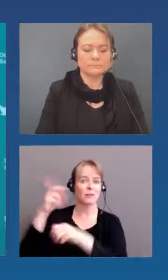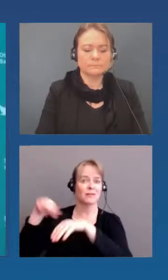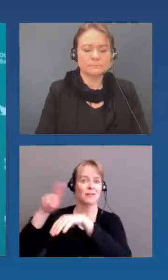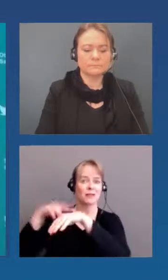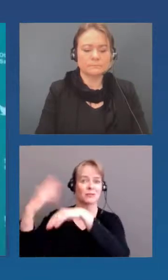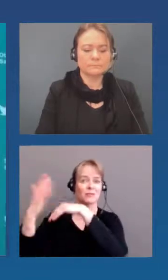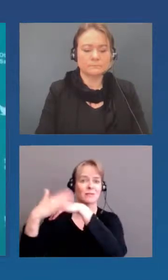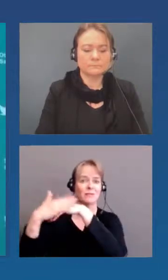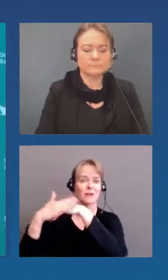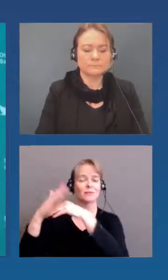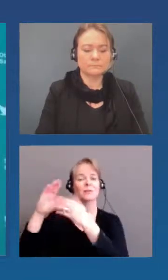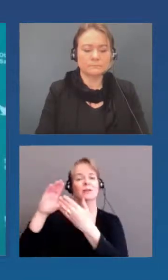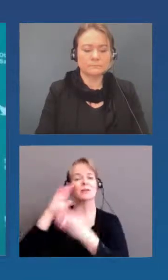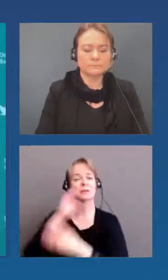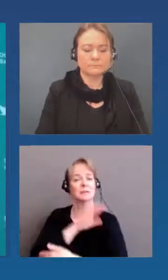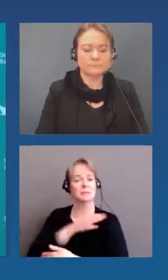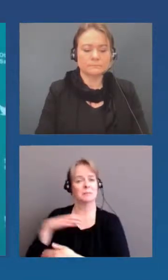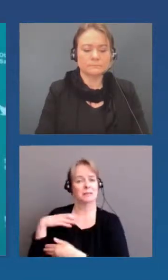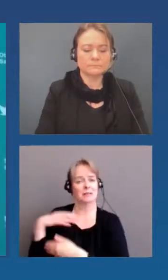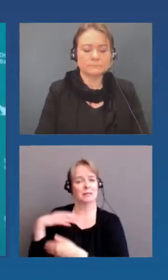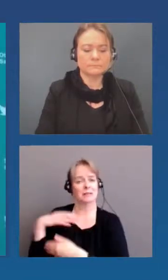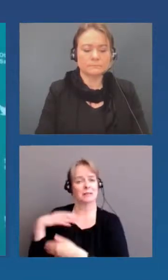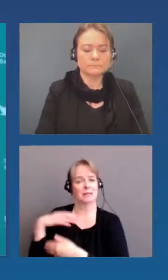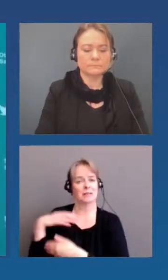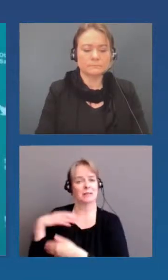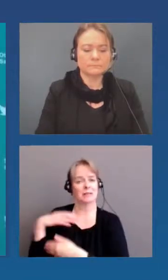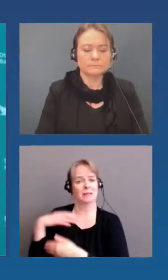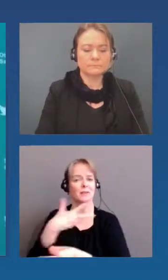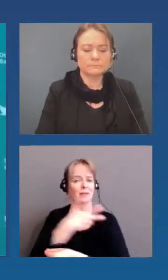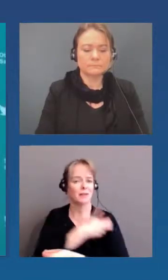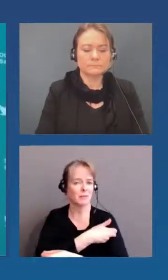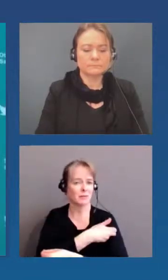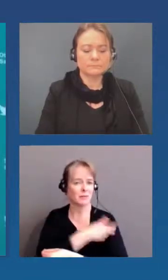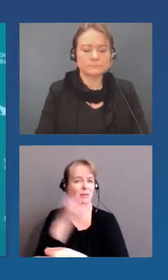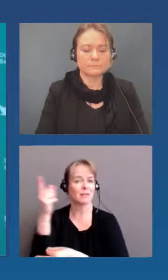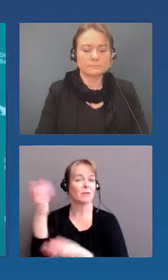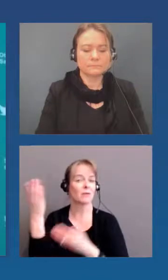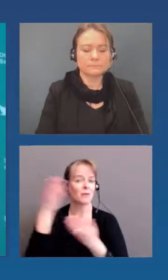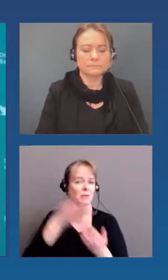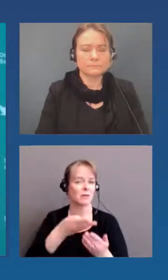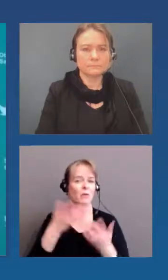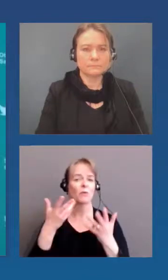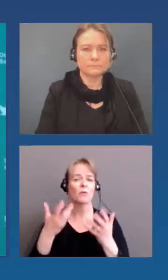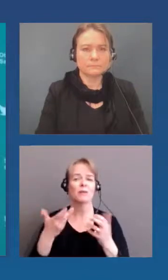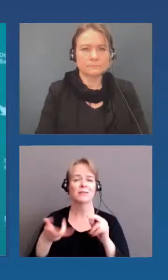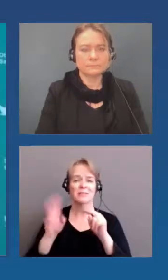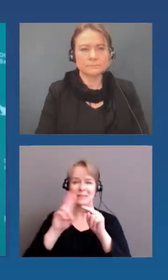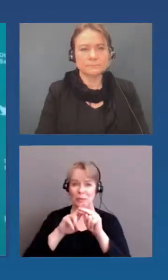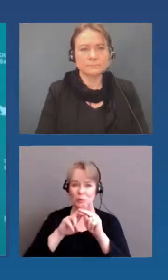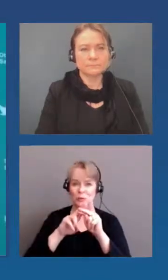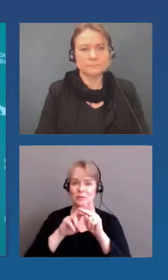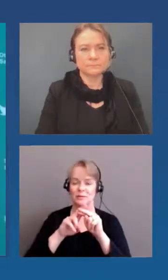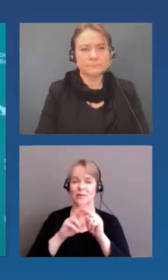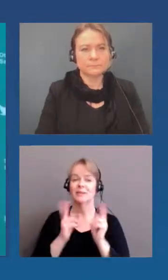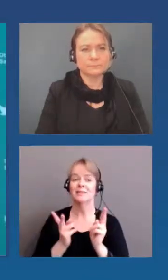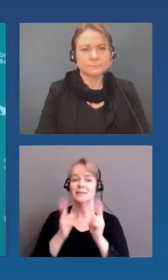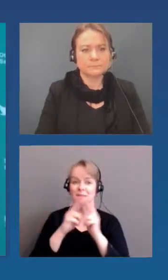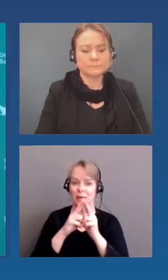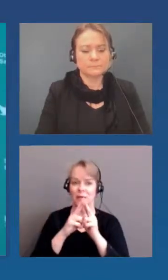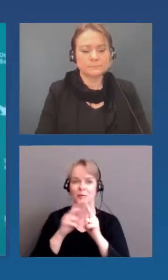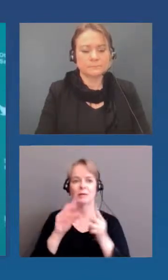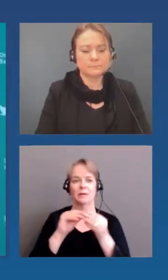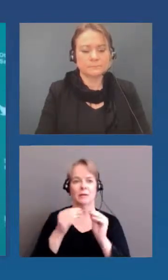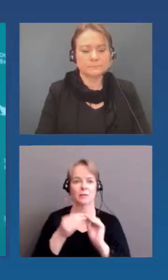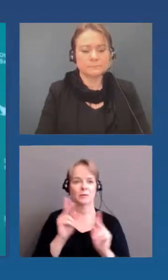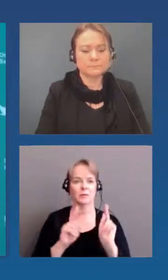on Immunizations recommendations to double the number of people in Canada who